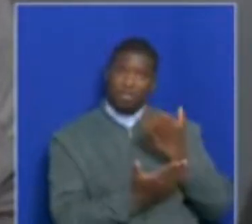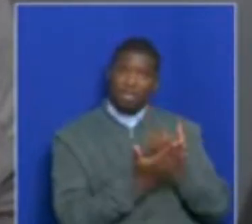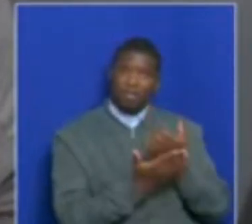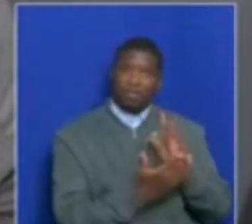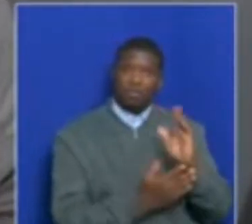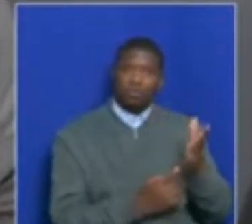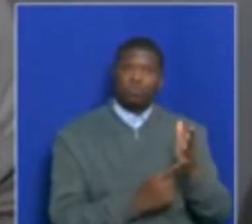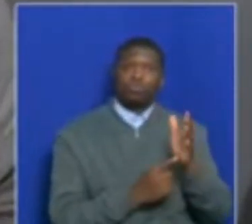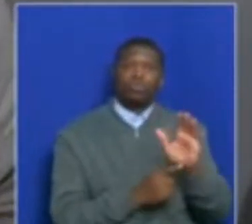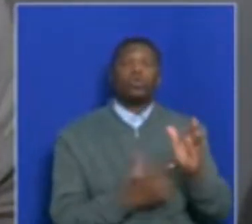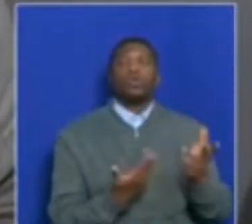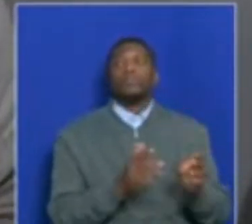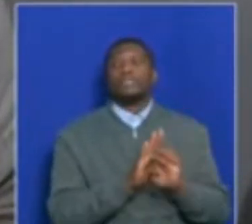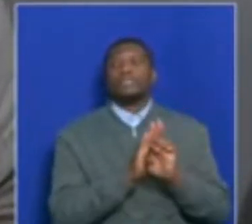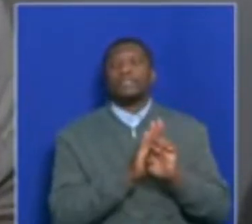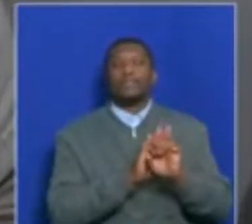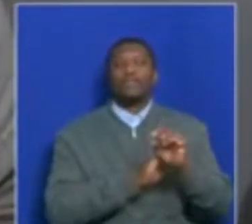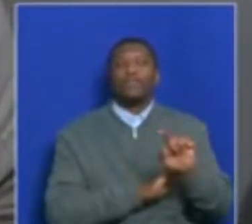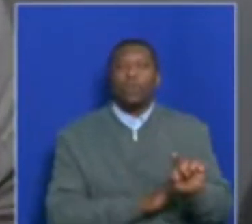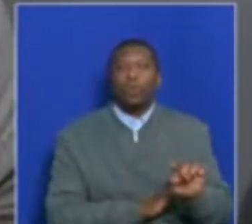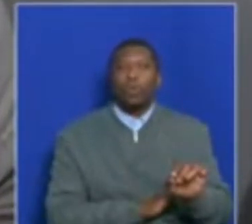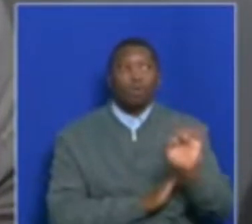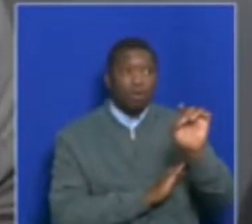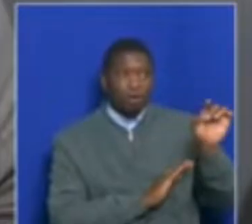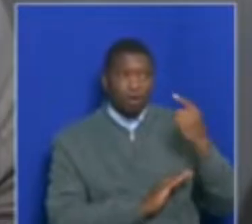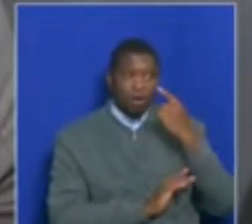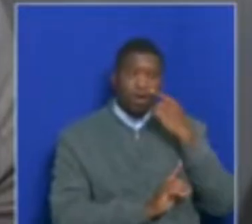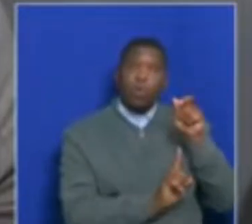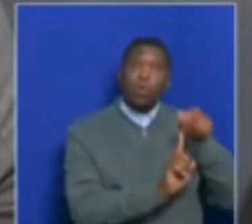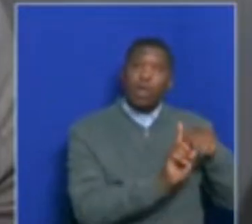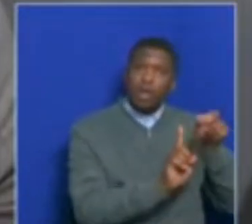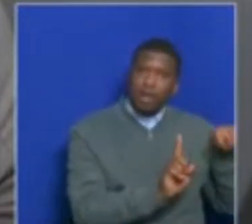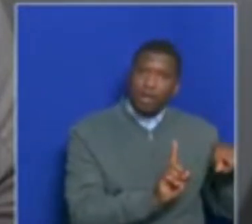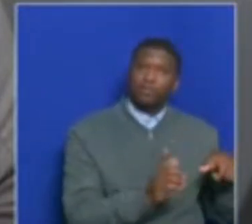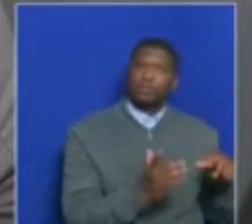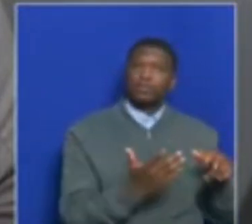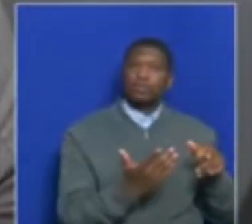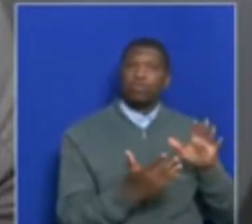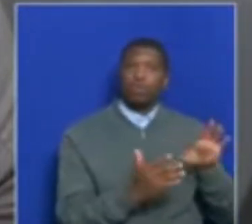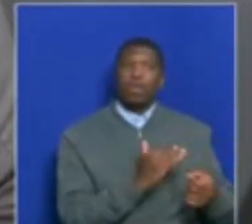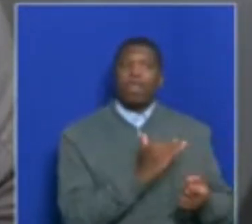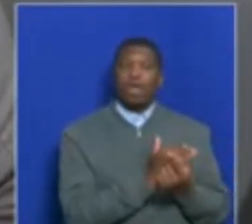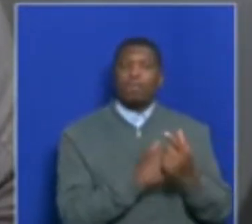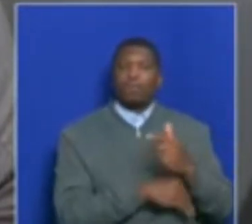the witness, have to be held in camera, but that we will